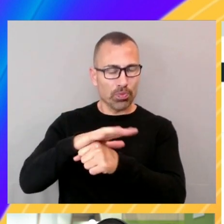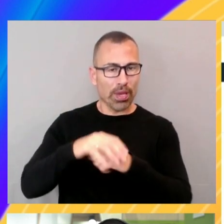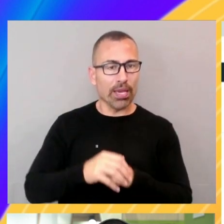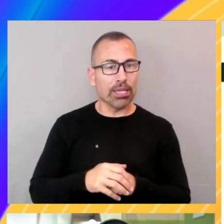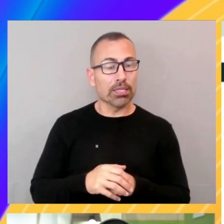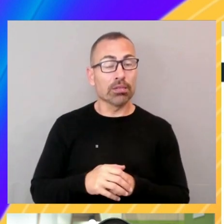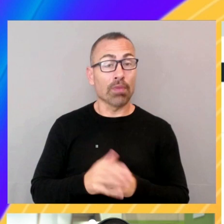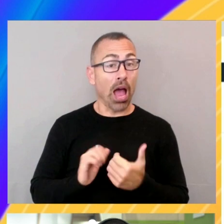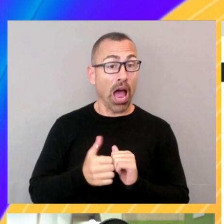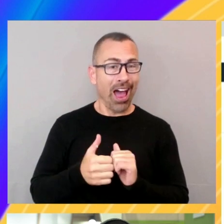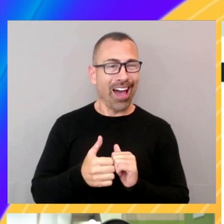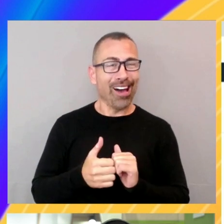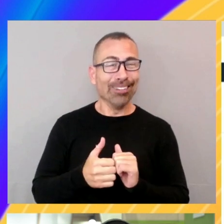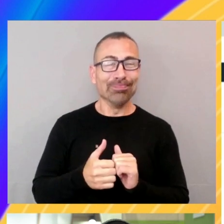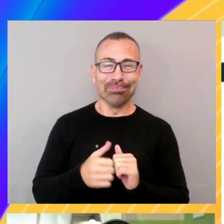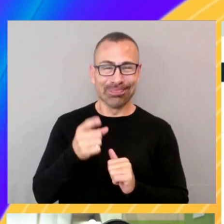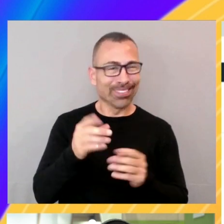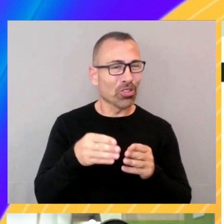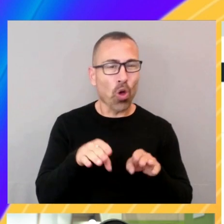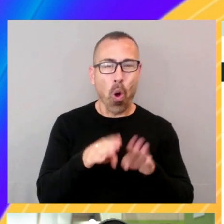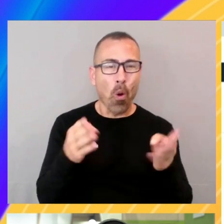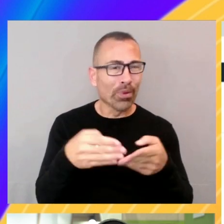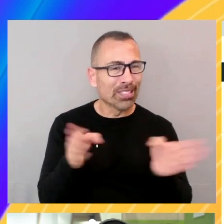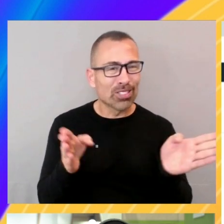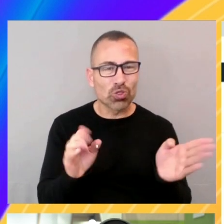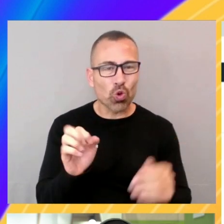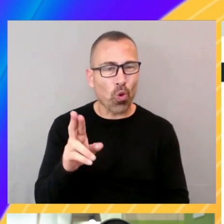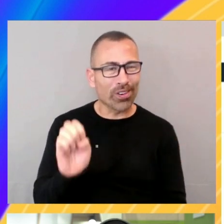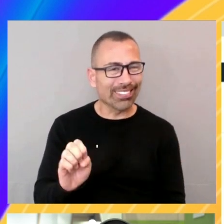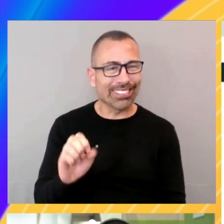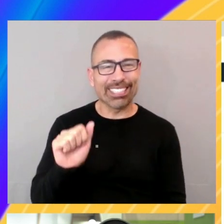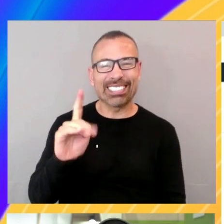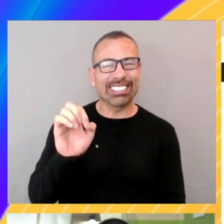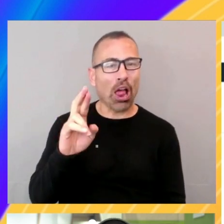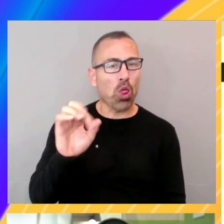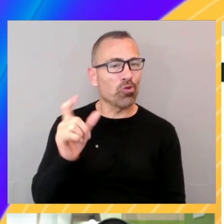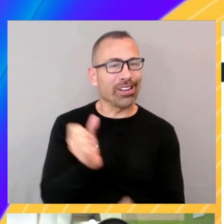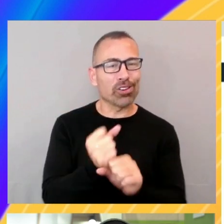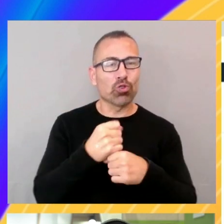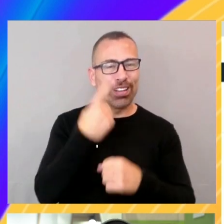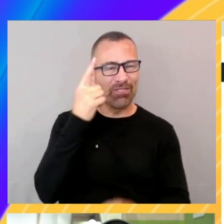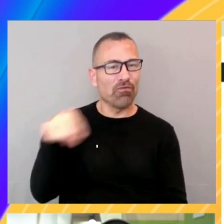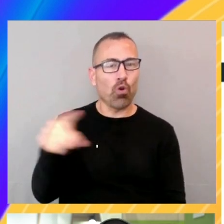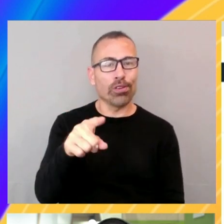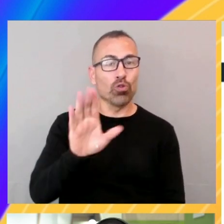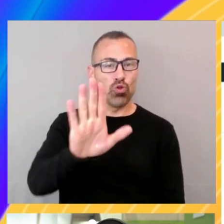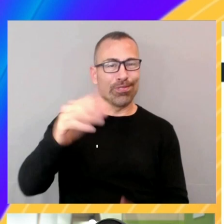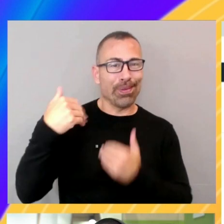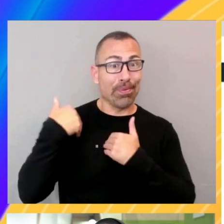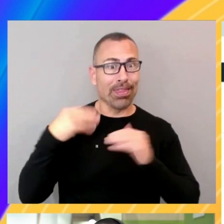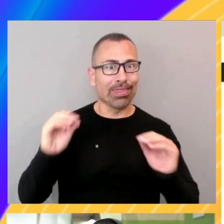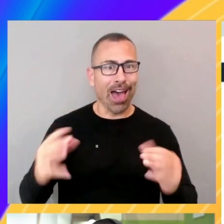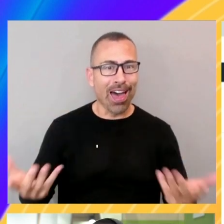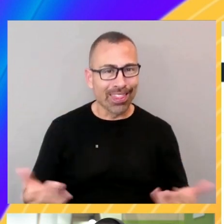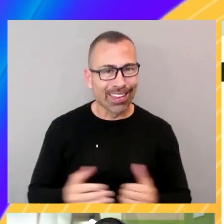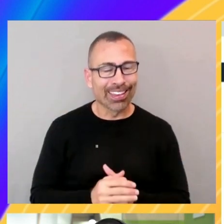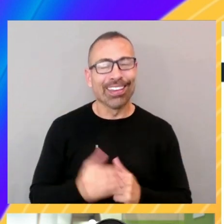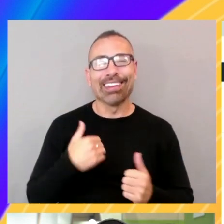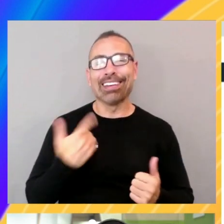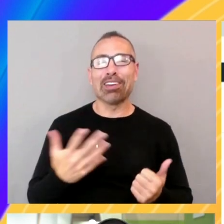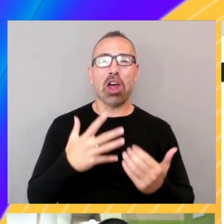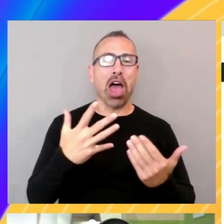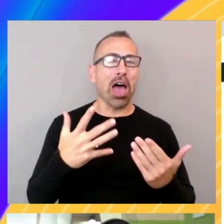have to do anything. This is all created for you. And it's going to come with recording rules and alerts to help you manage